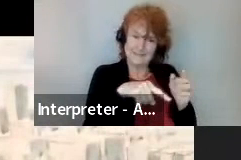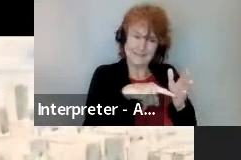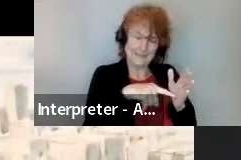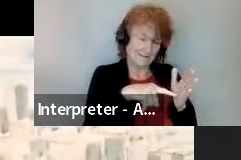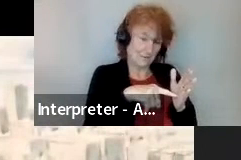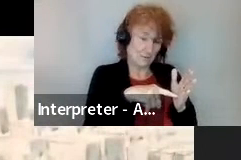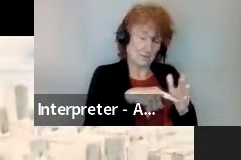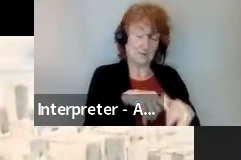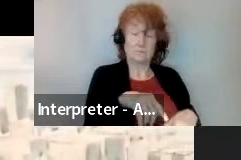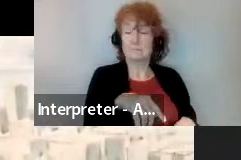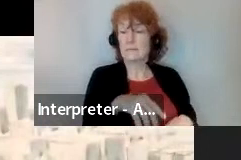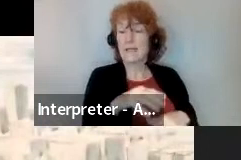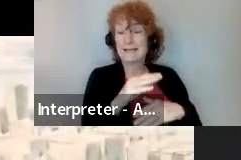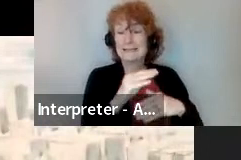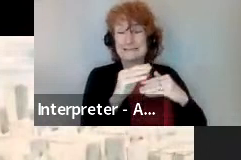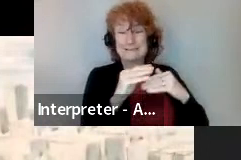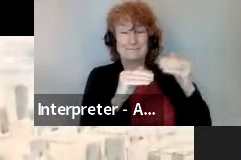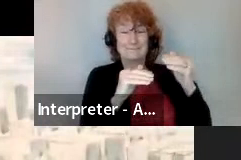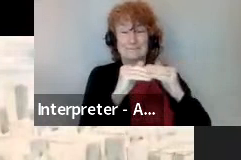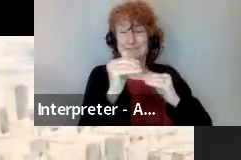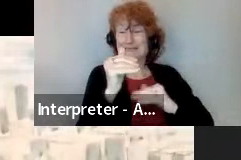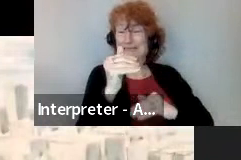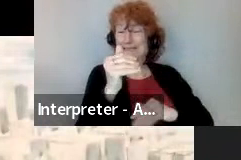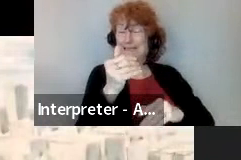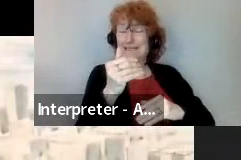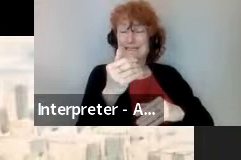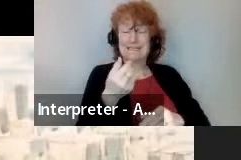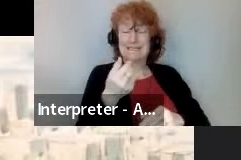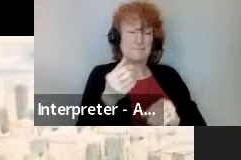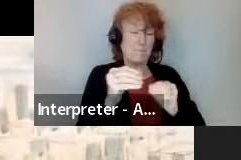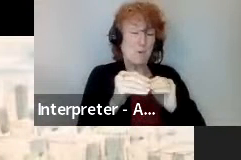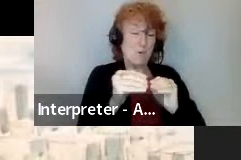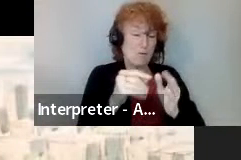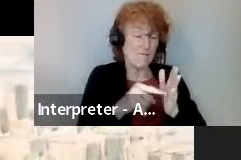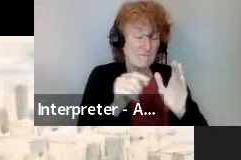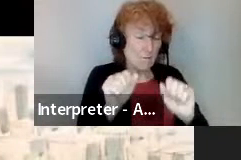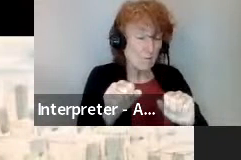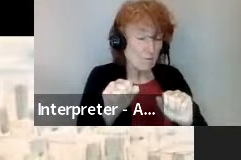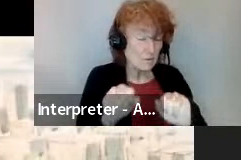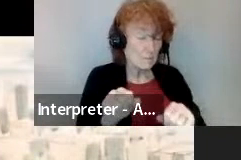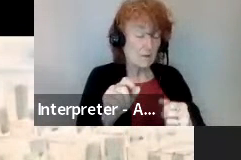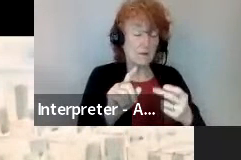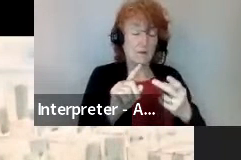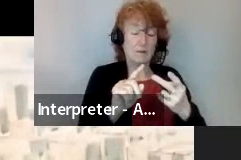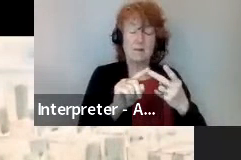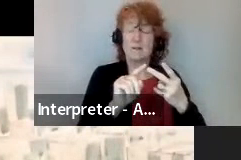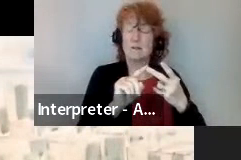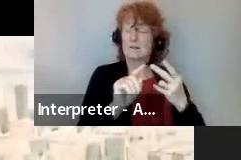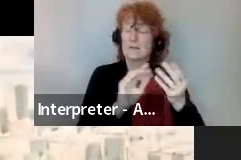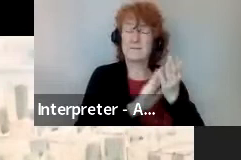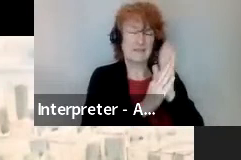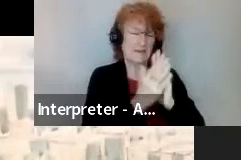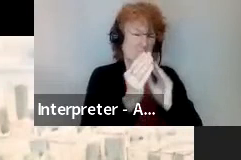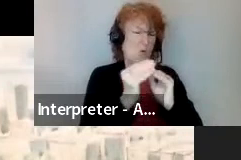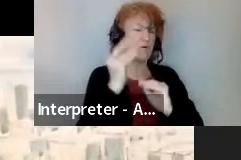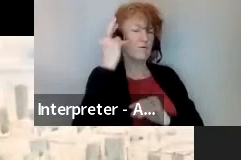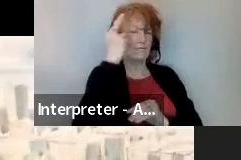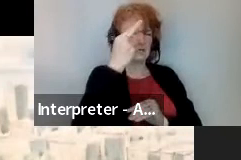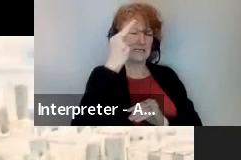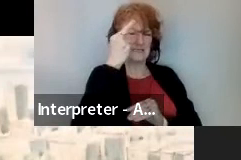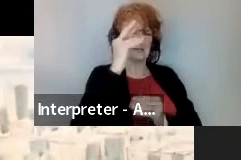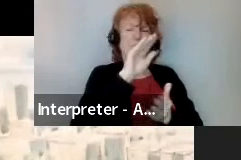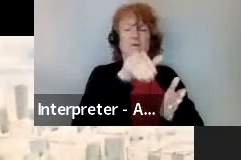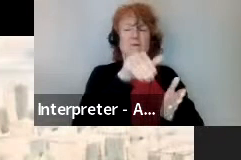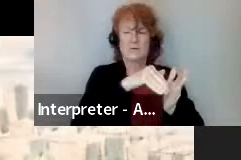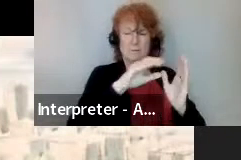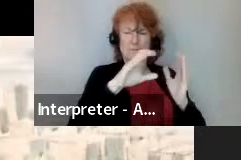buildings or single-family homes, so their market rate prices end up being more reasonable for middle-class New Yorkers. We also expect that some missing middle housing